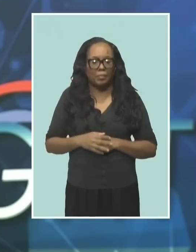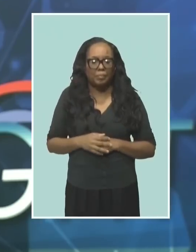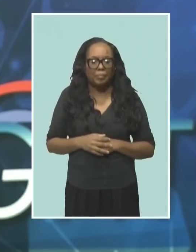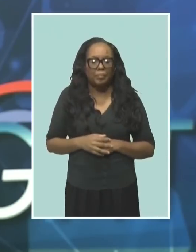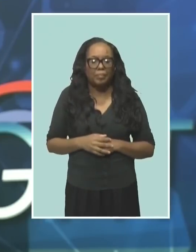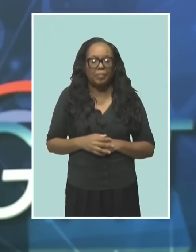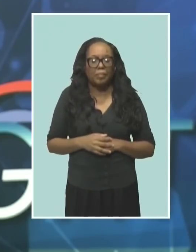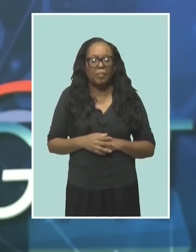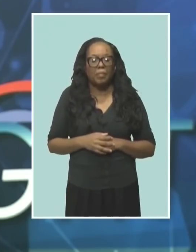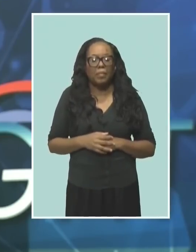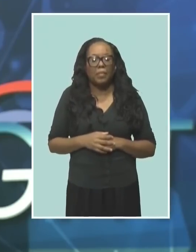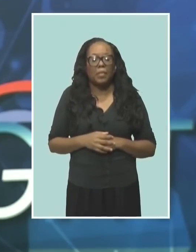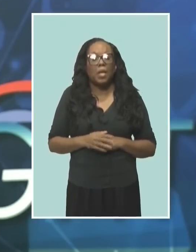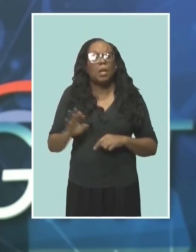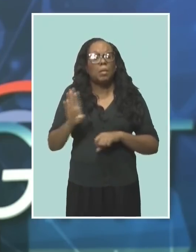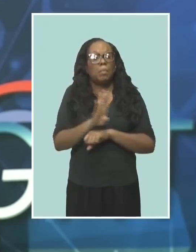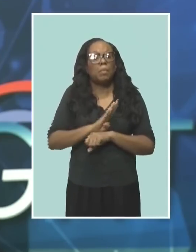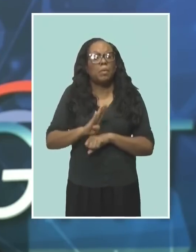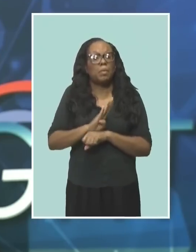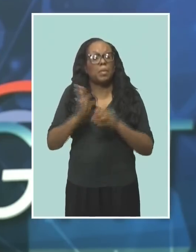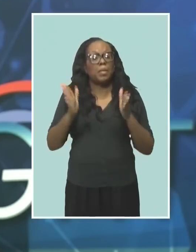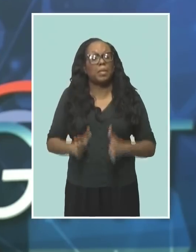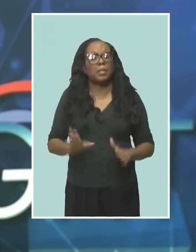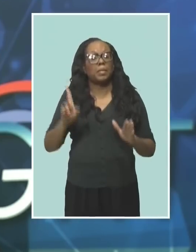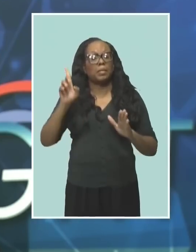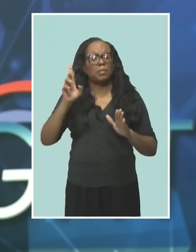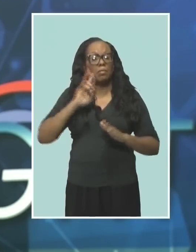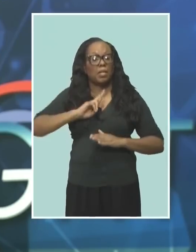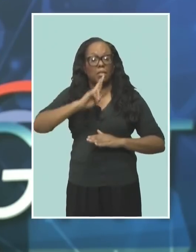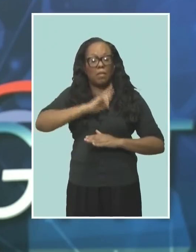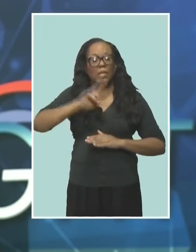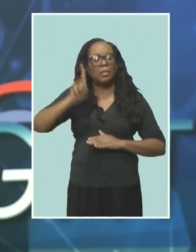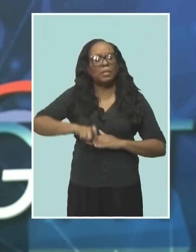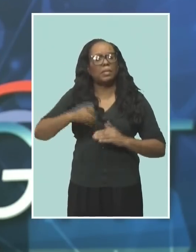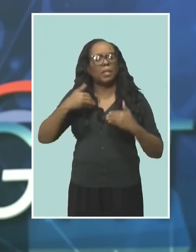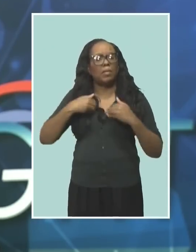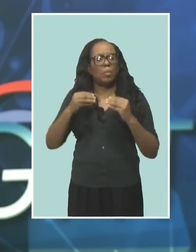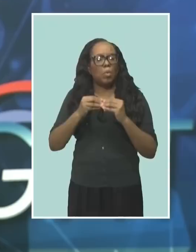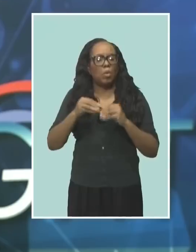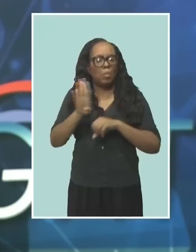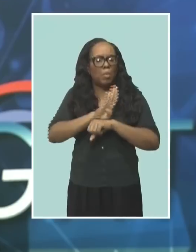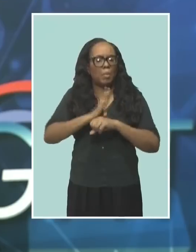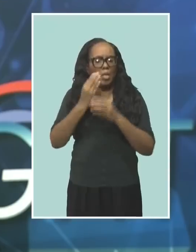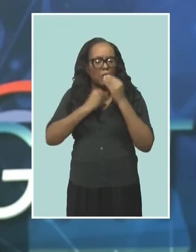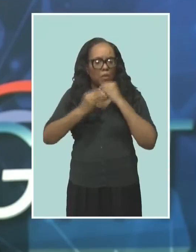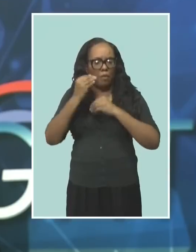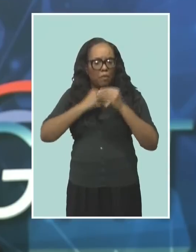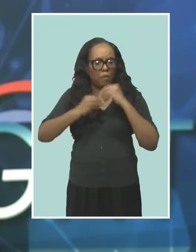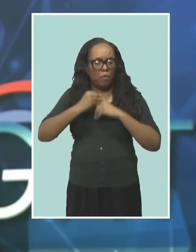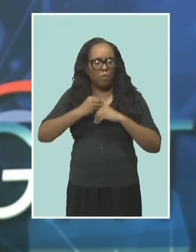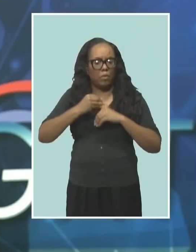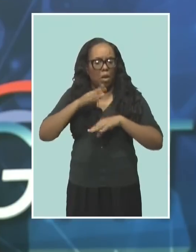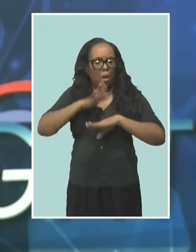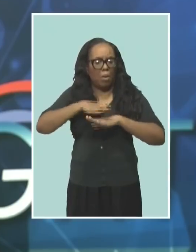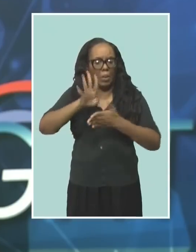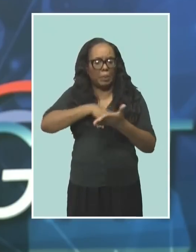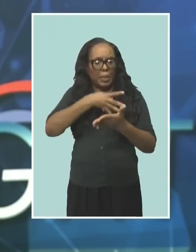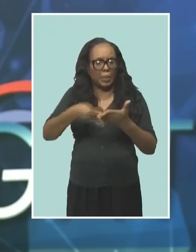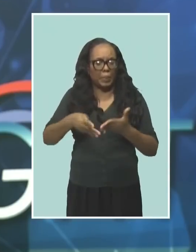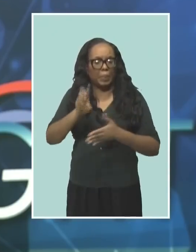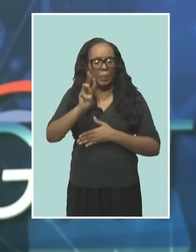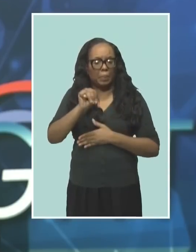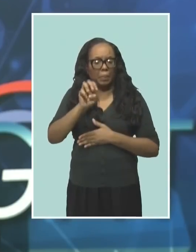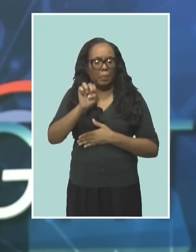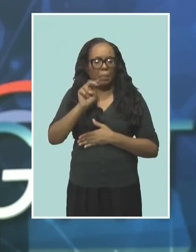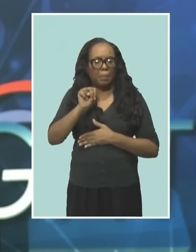Barbadian restaurants. It's coming from local chefs at the Barbados Hotel and Tourism Association's Barbados National Culinary Team competition.